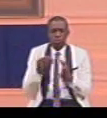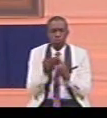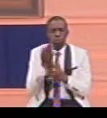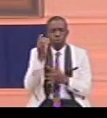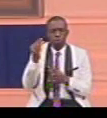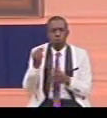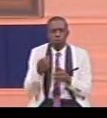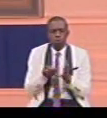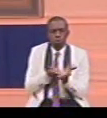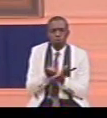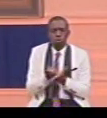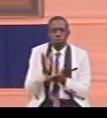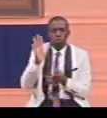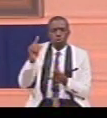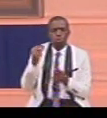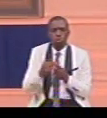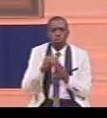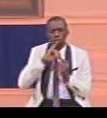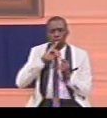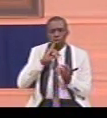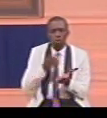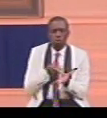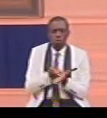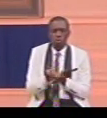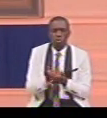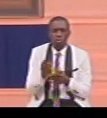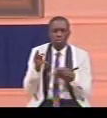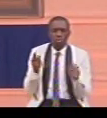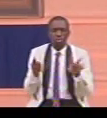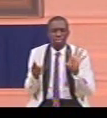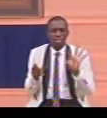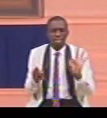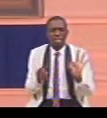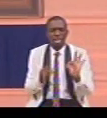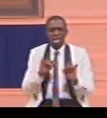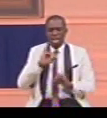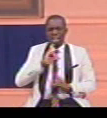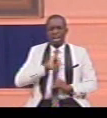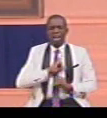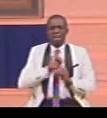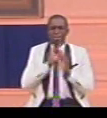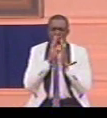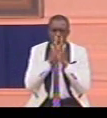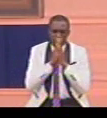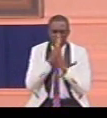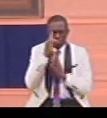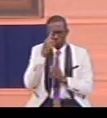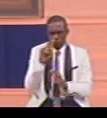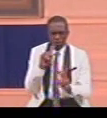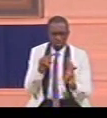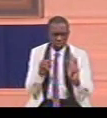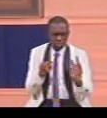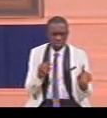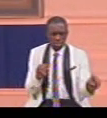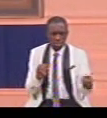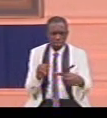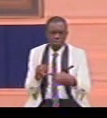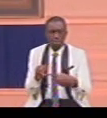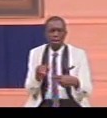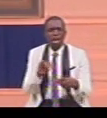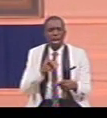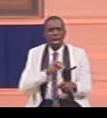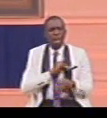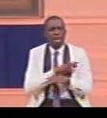to verse 9 in verse 9 I pray for them thank you I prayed not for the world you see the world